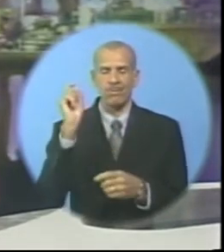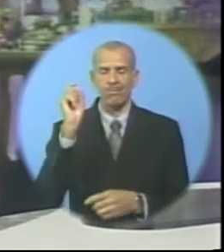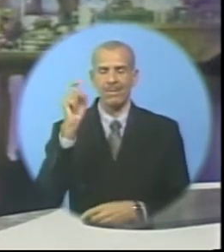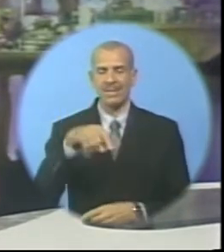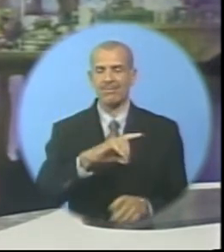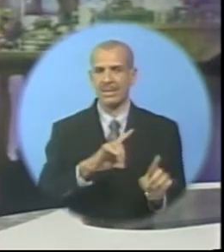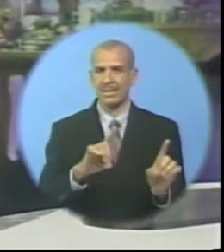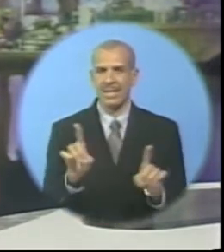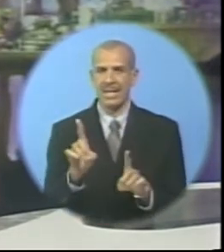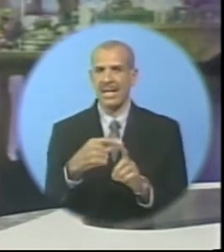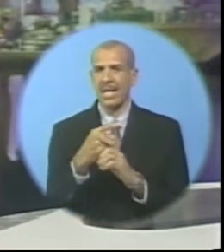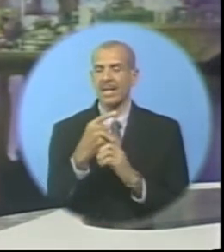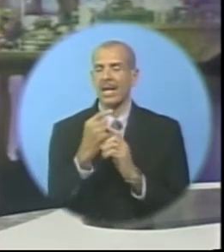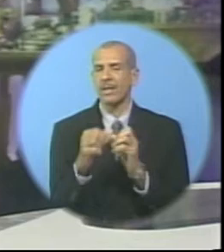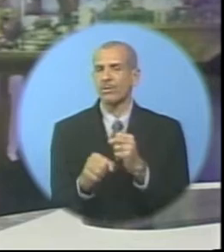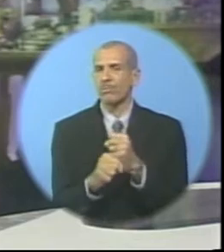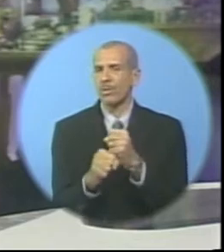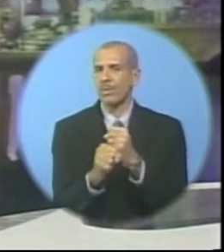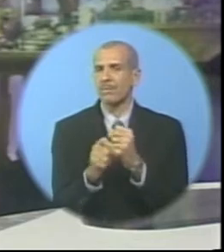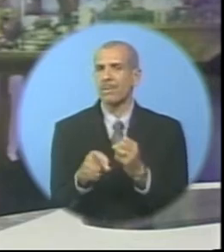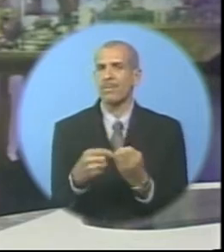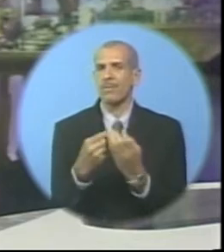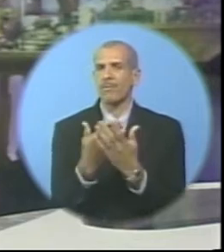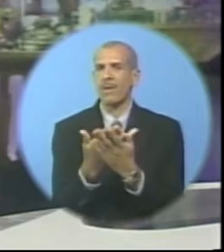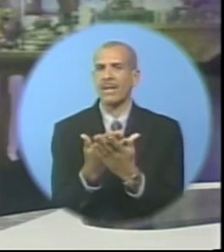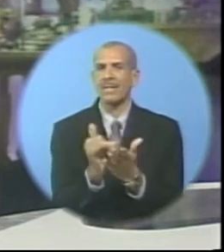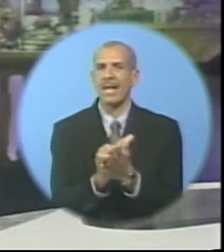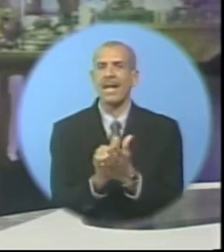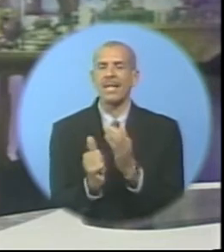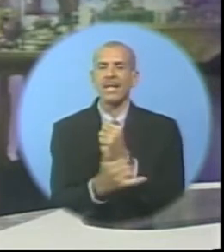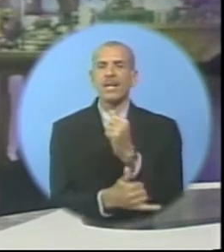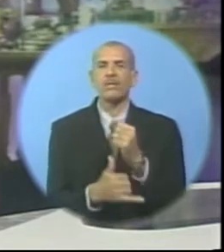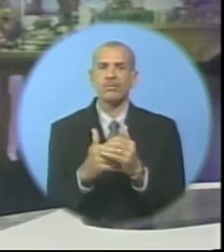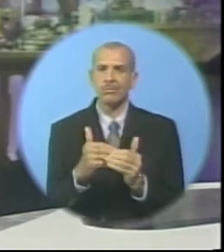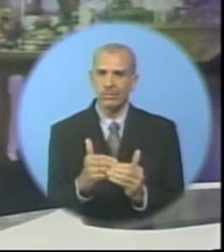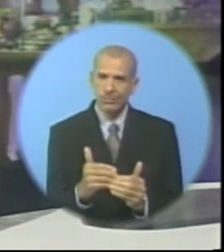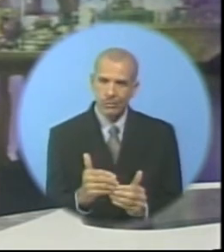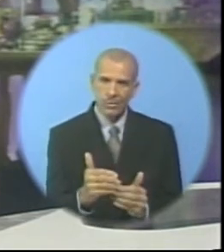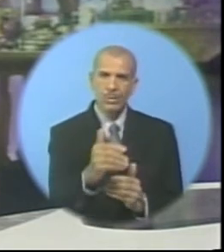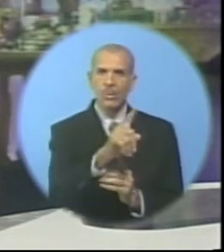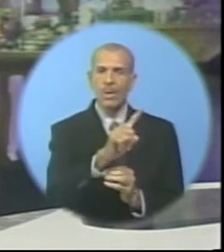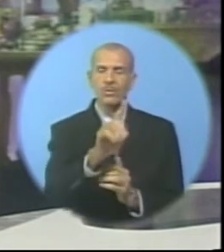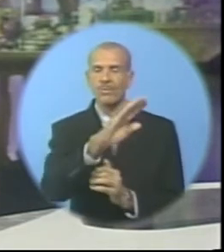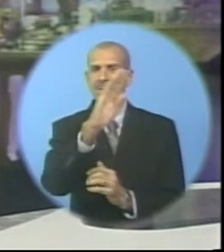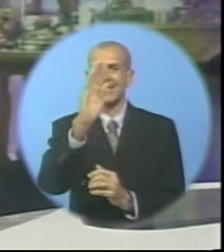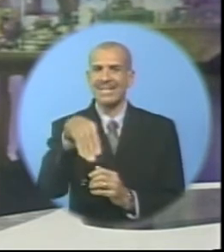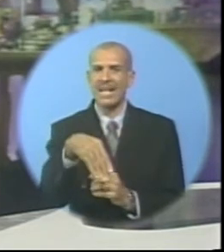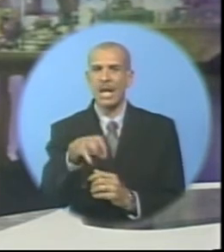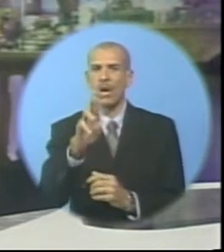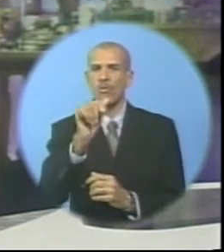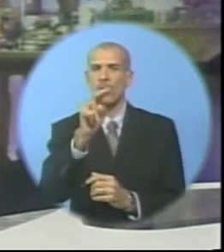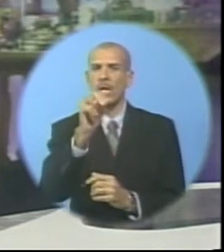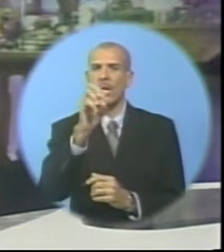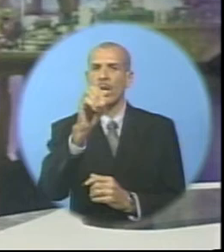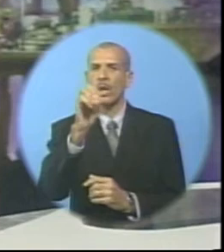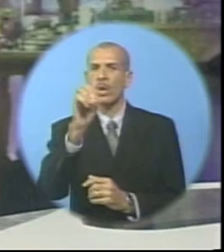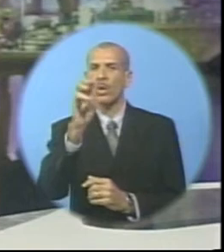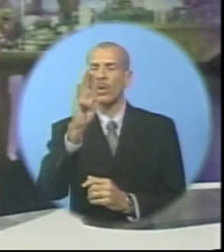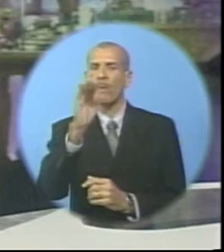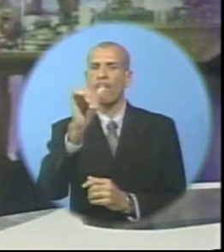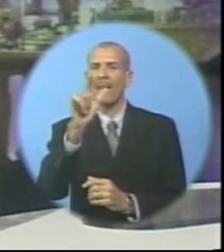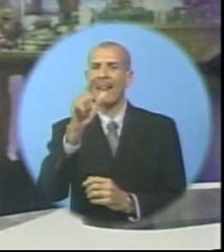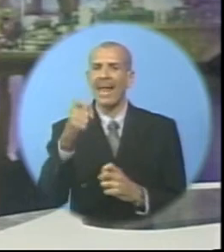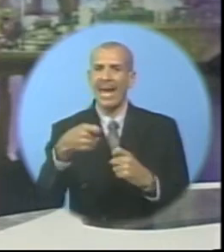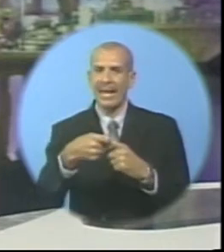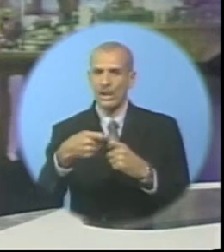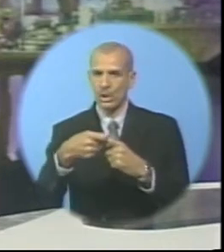says incentives and support have to be provided so that the country can move towards the 100% renewable energy strategy. Dr. Worrell